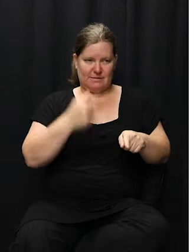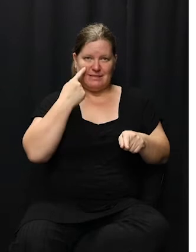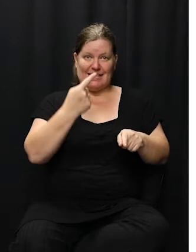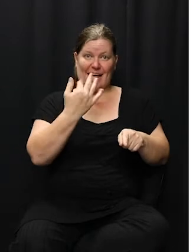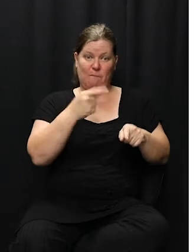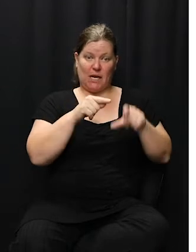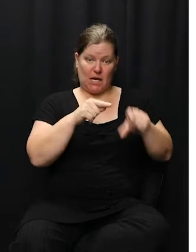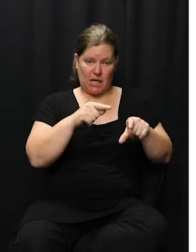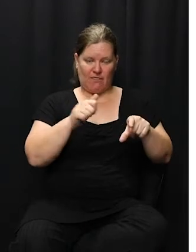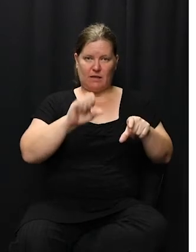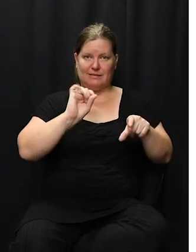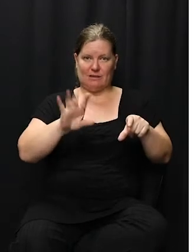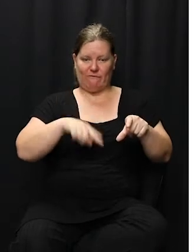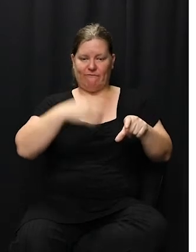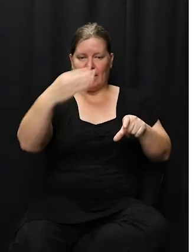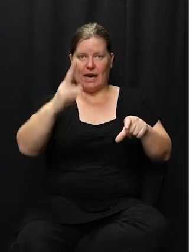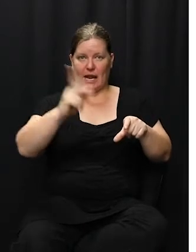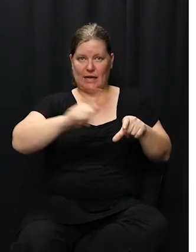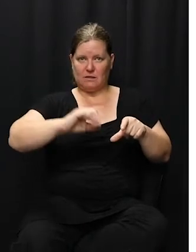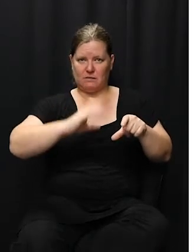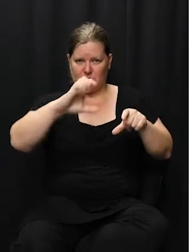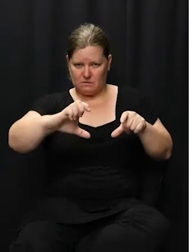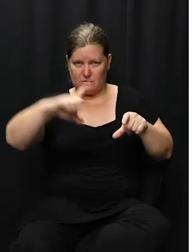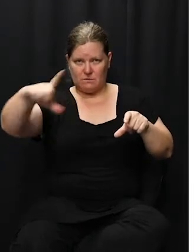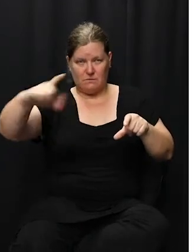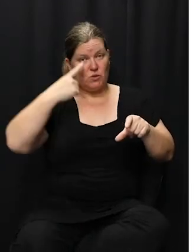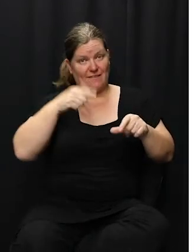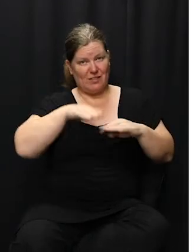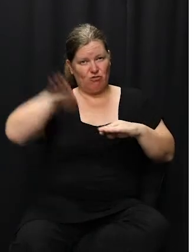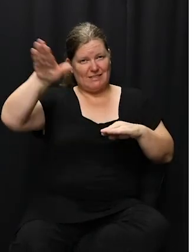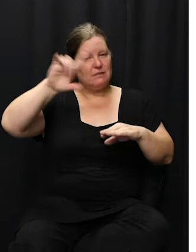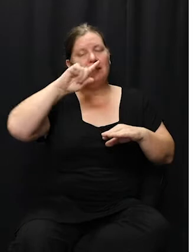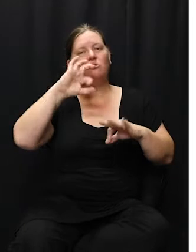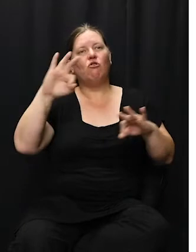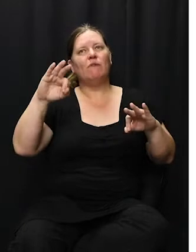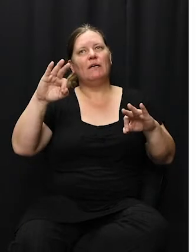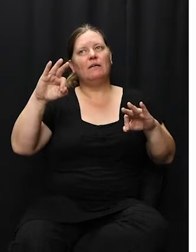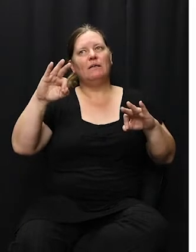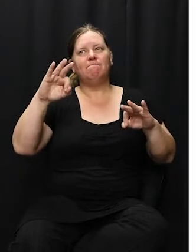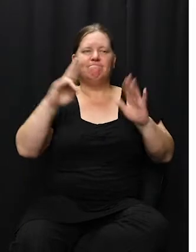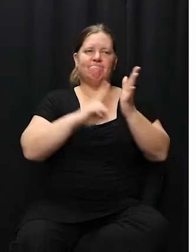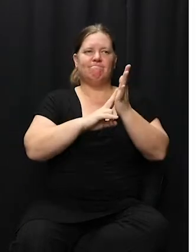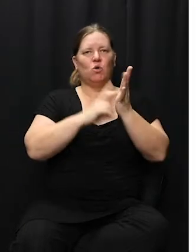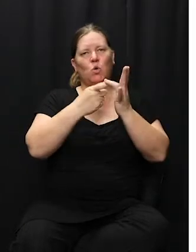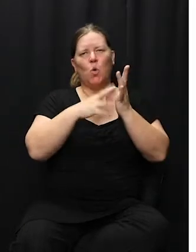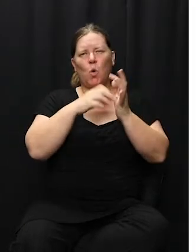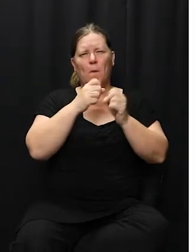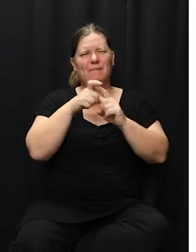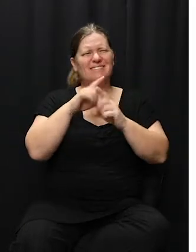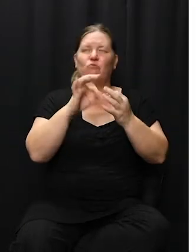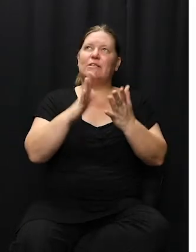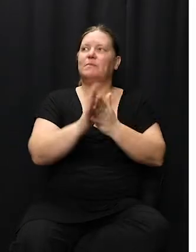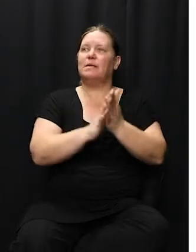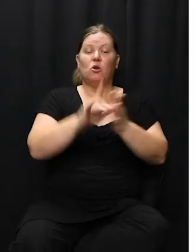like, you've got a couple of options. You could say, okay, well, I'm going to look at it there. There's, 10 there, and later there was a bit more, and I've seen an increase. So, it shows developed, but it's